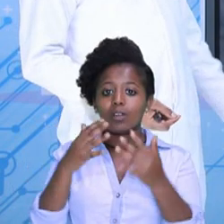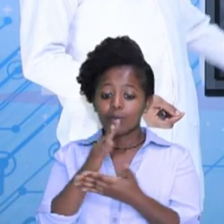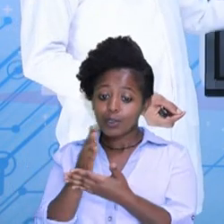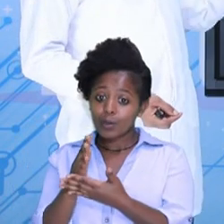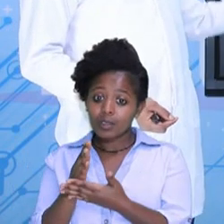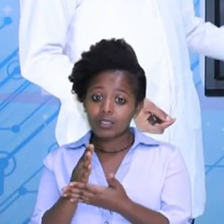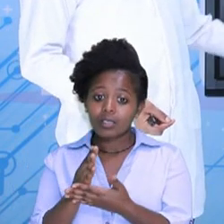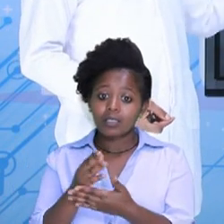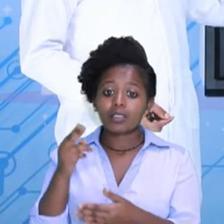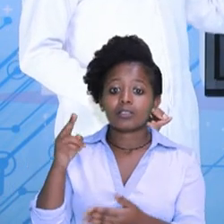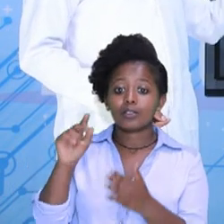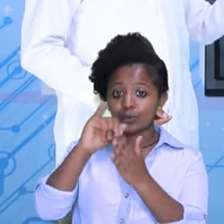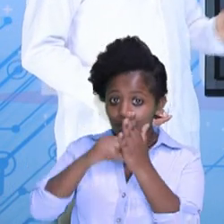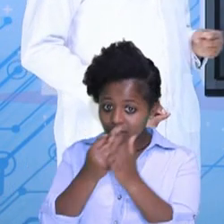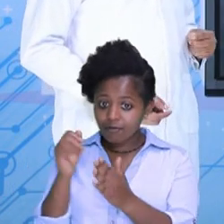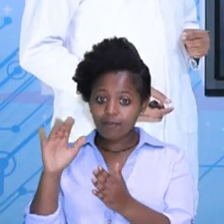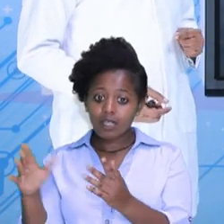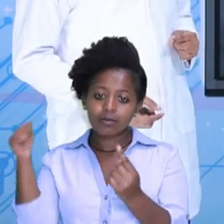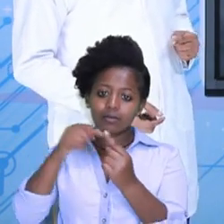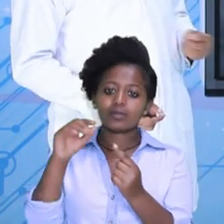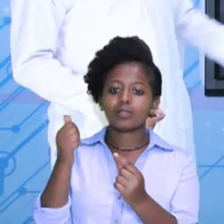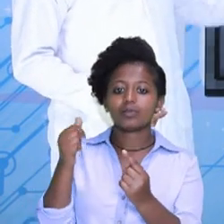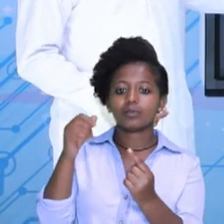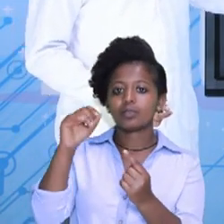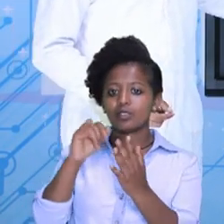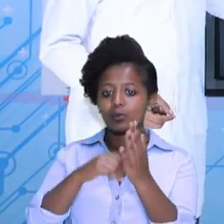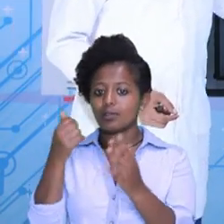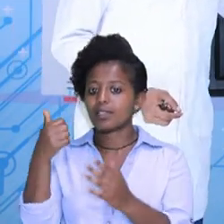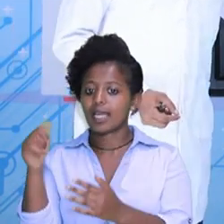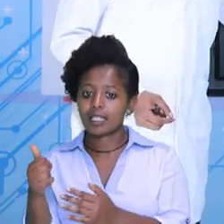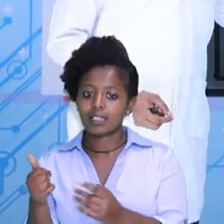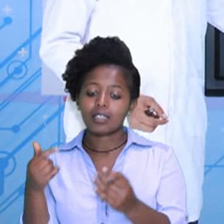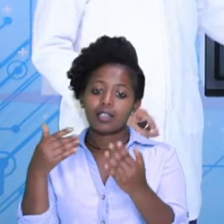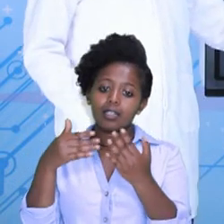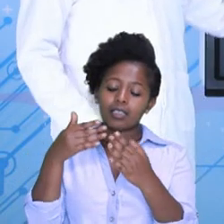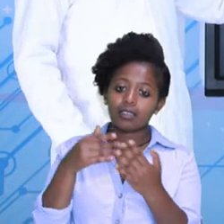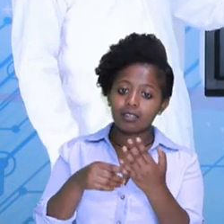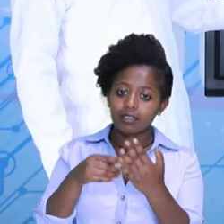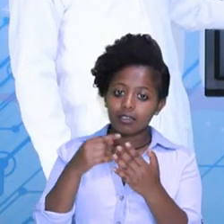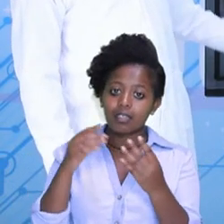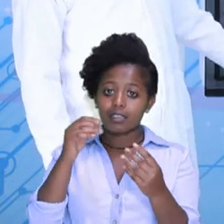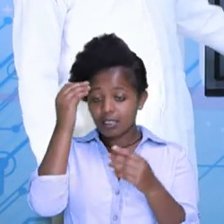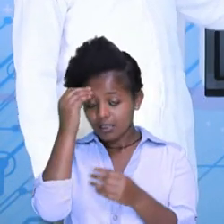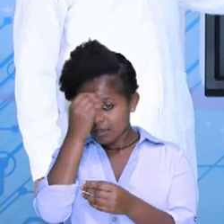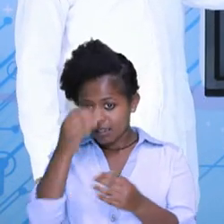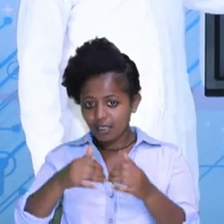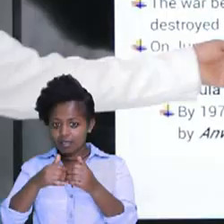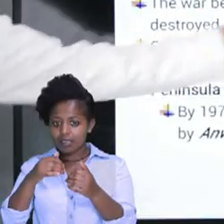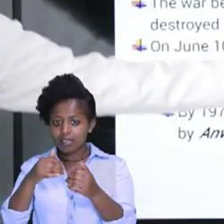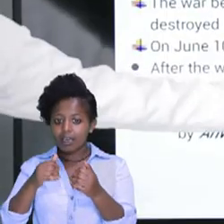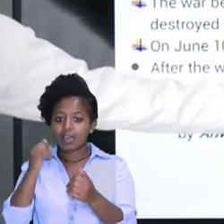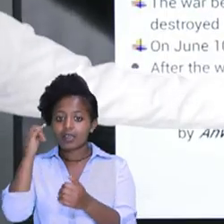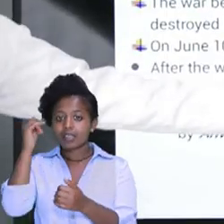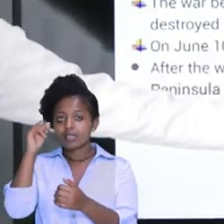between June 5 up to June 10, 1967. After the war, Israel Air Force had destroyed